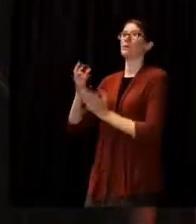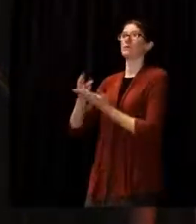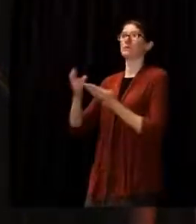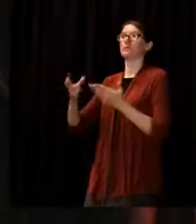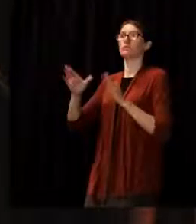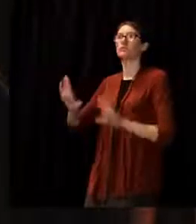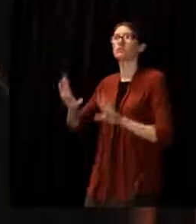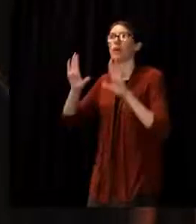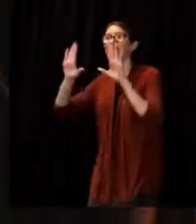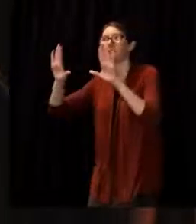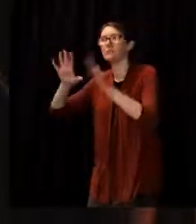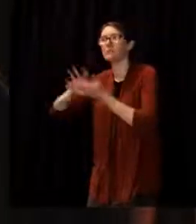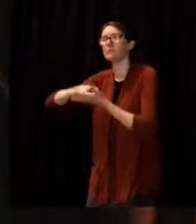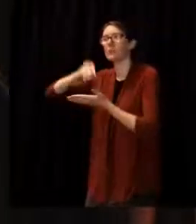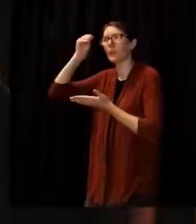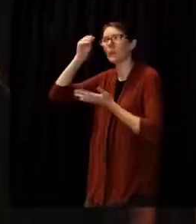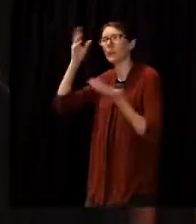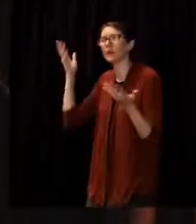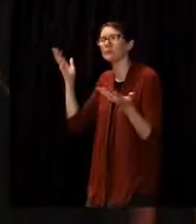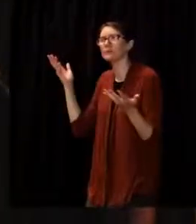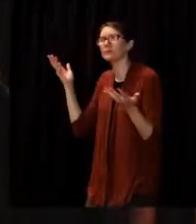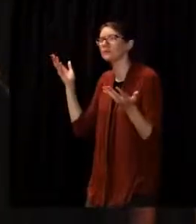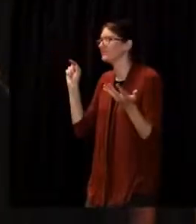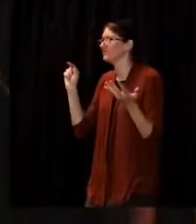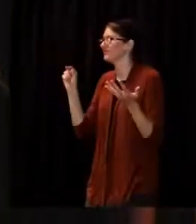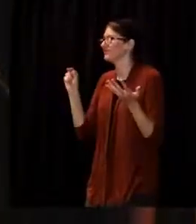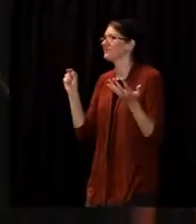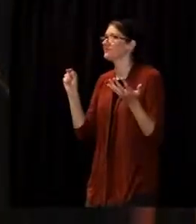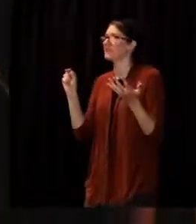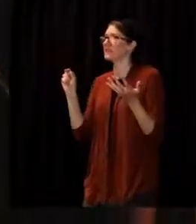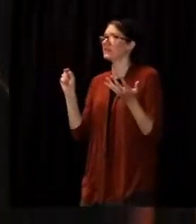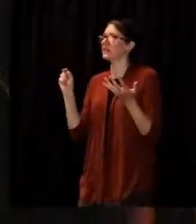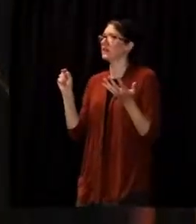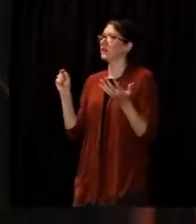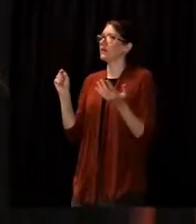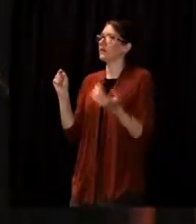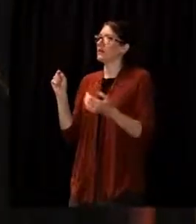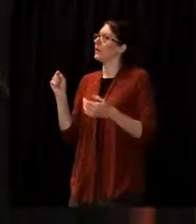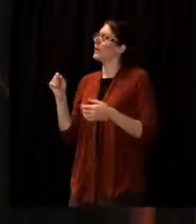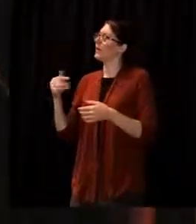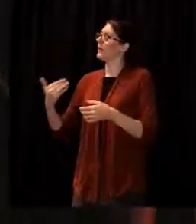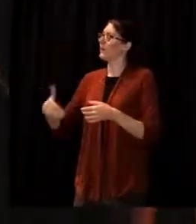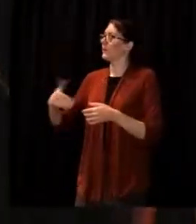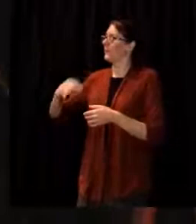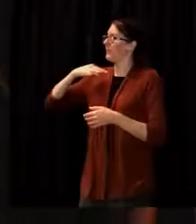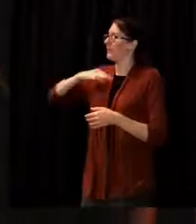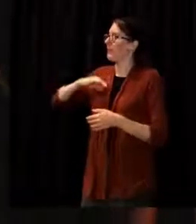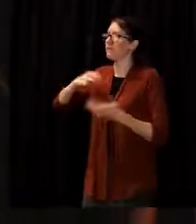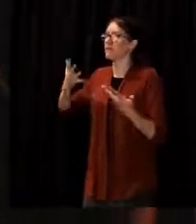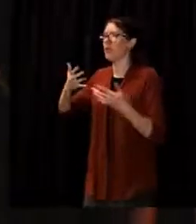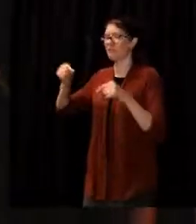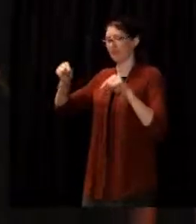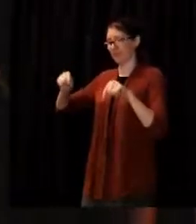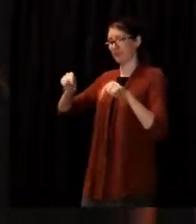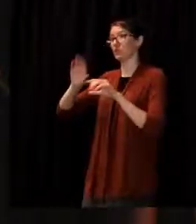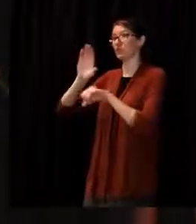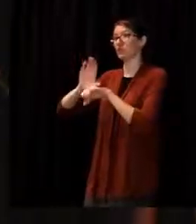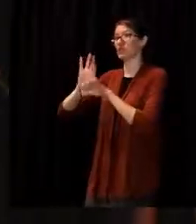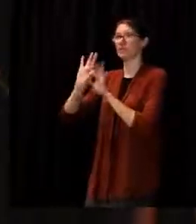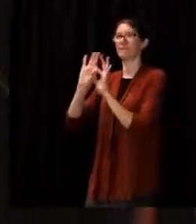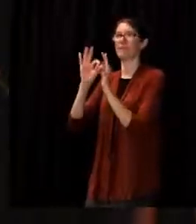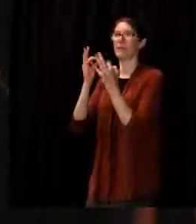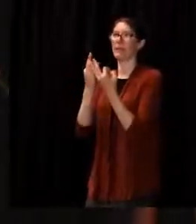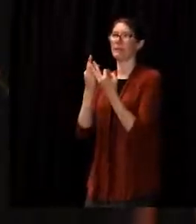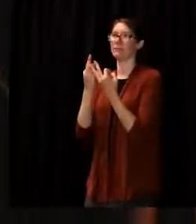there's something we discovered in the process. And that is one of the great strengths that we have in this church is the strength of family and the significance of